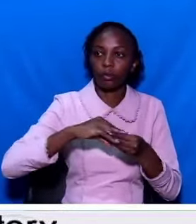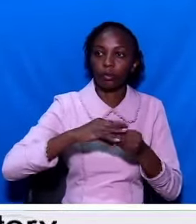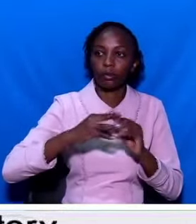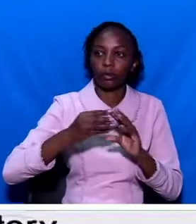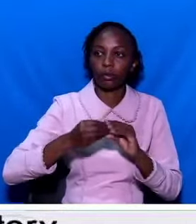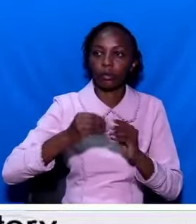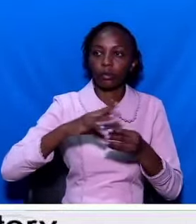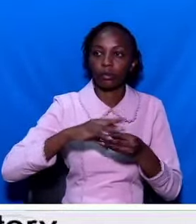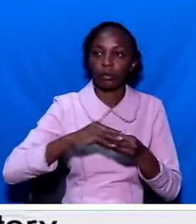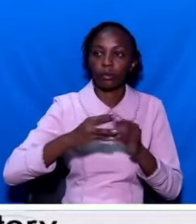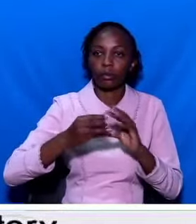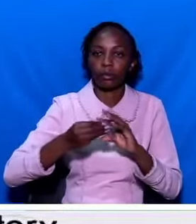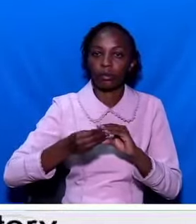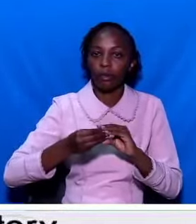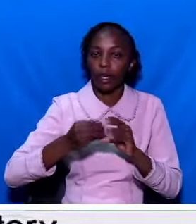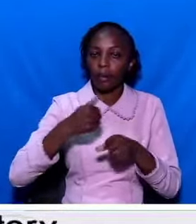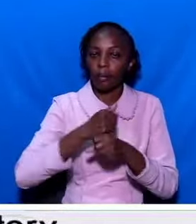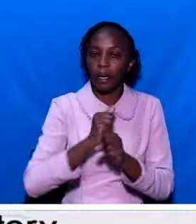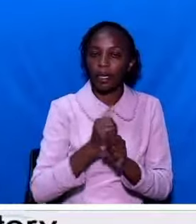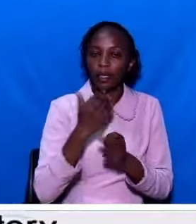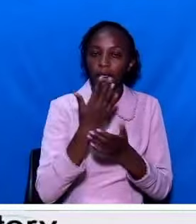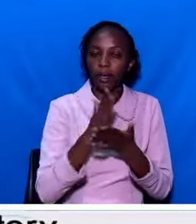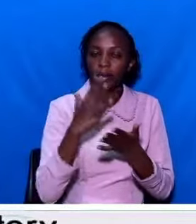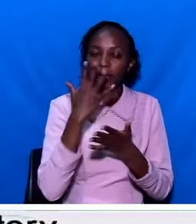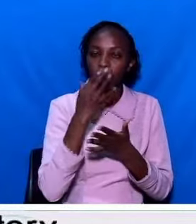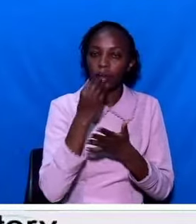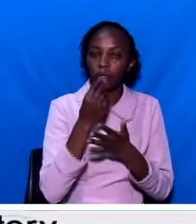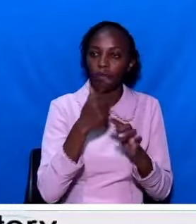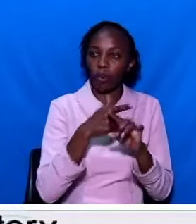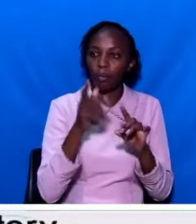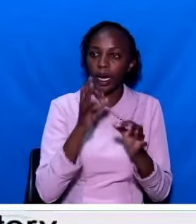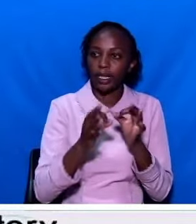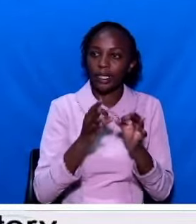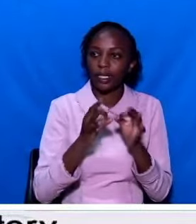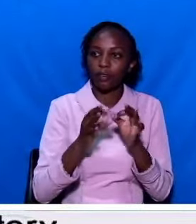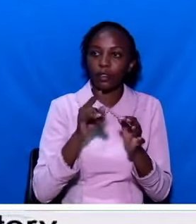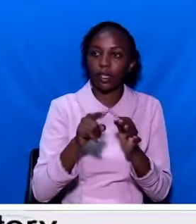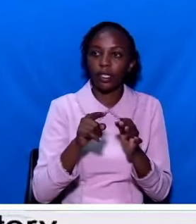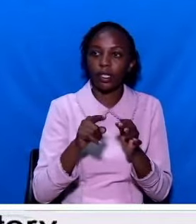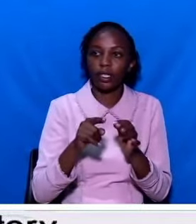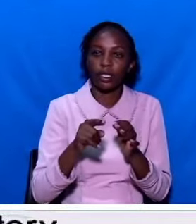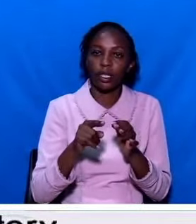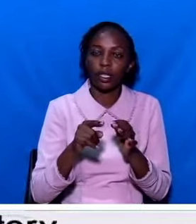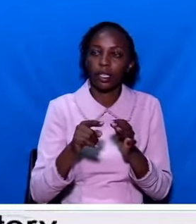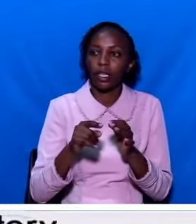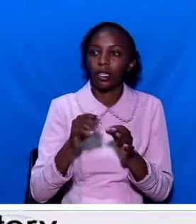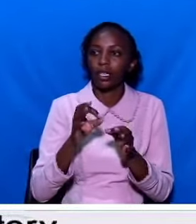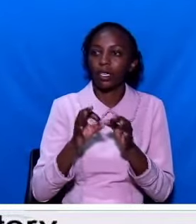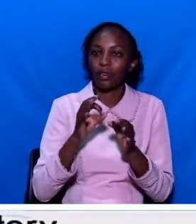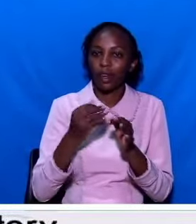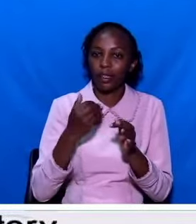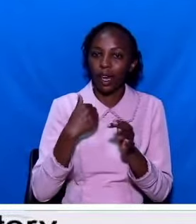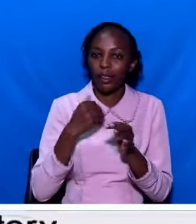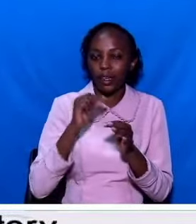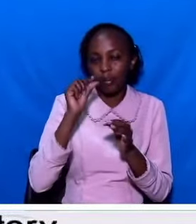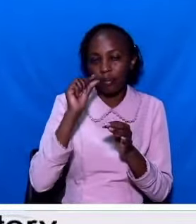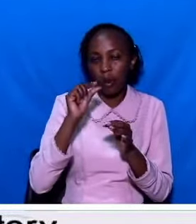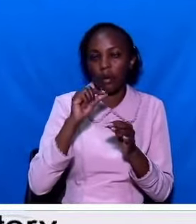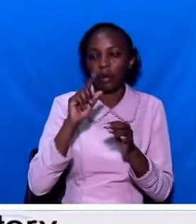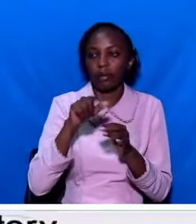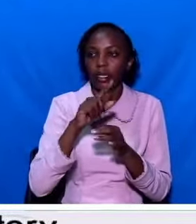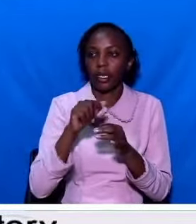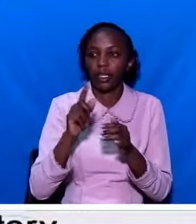makes a beautiful vessel out of the pot. But if that pot comes out a small mistake,